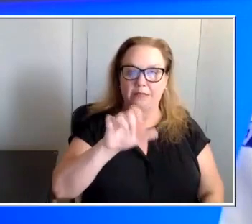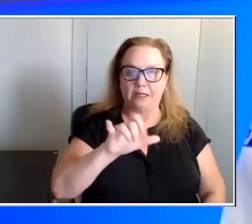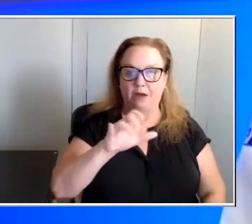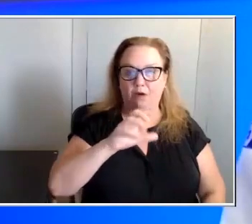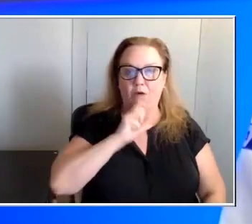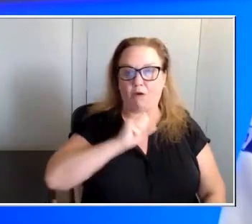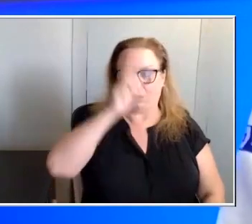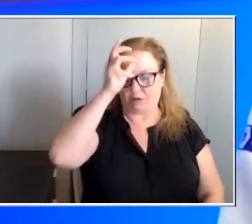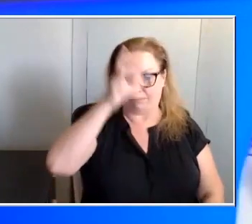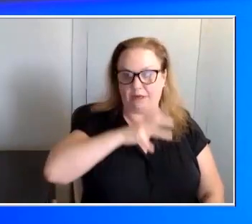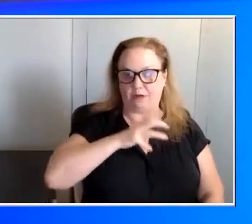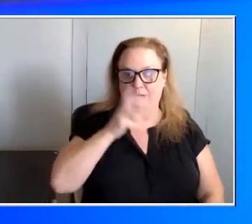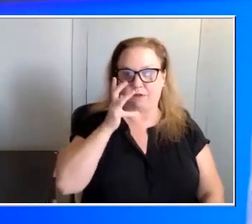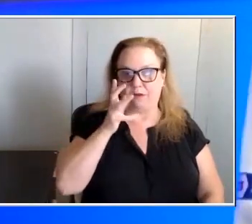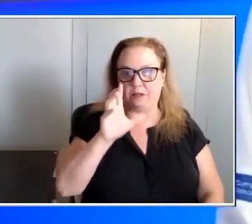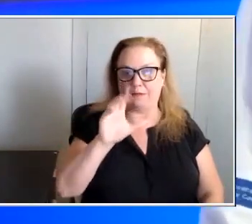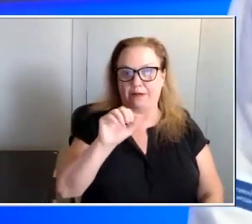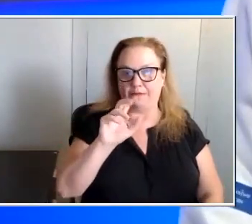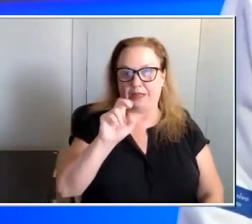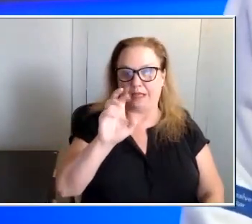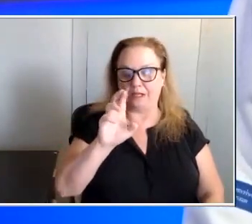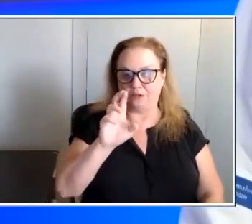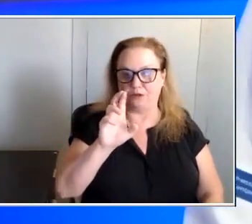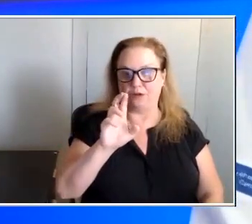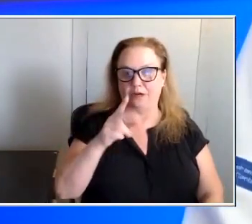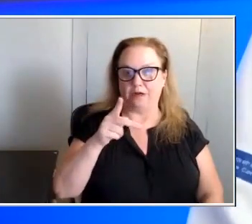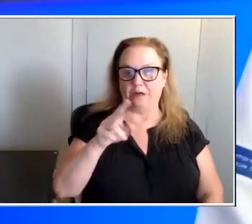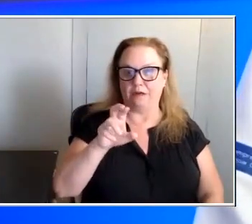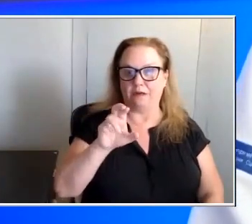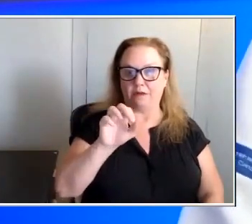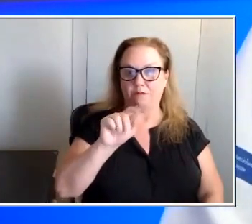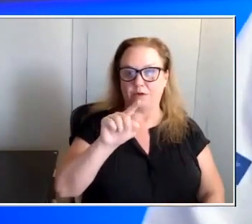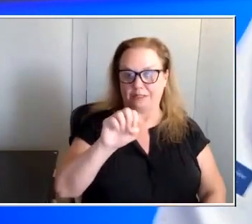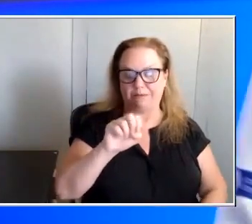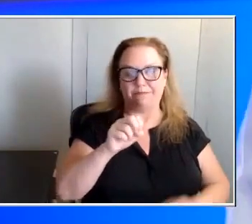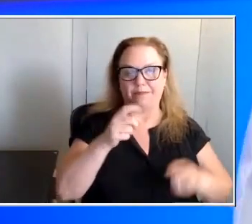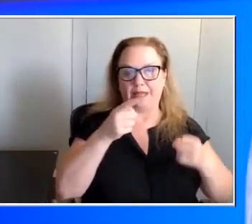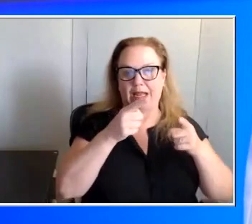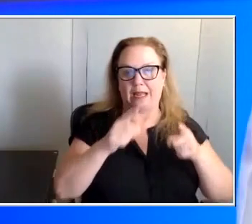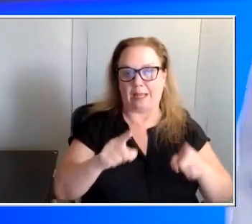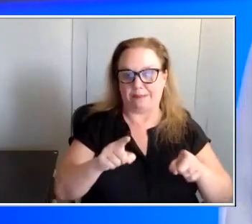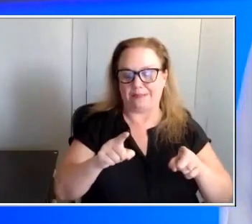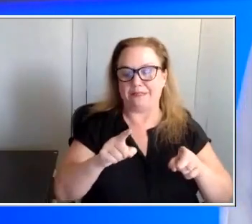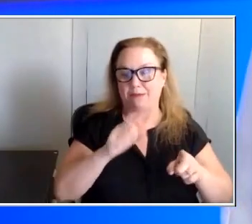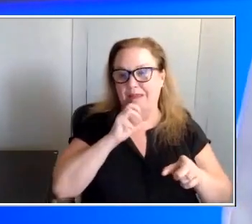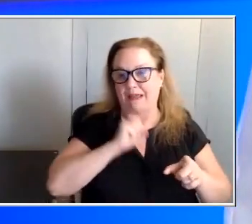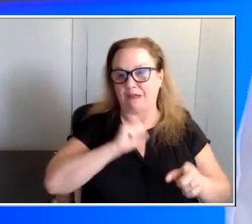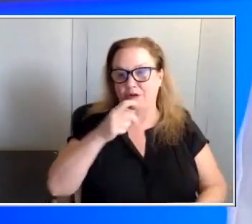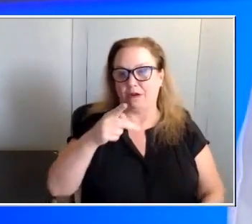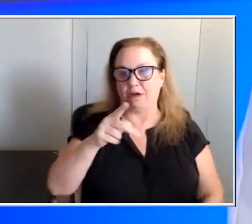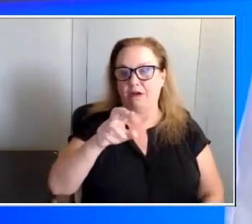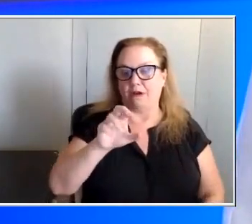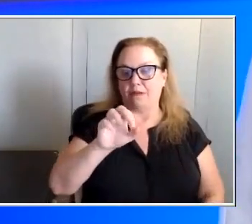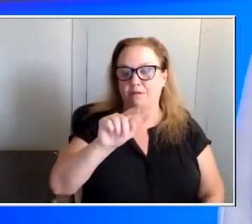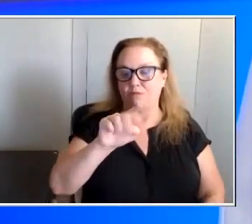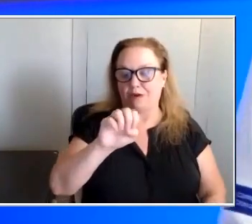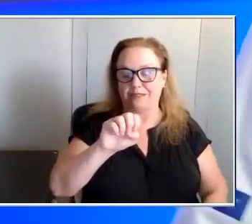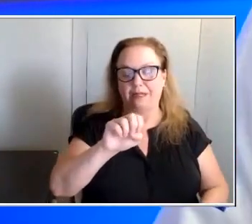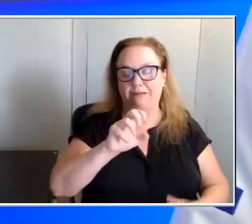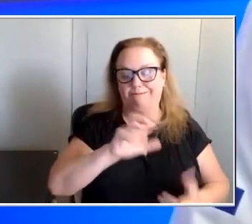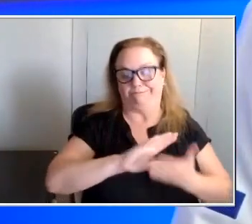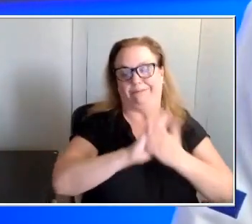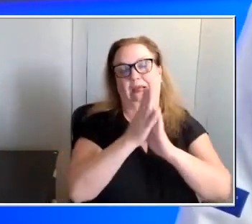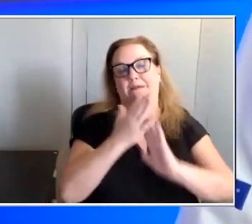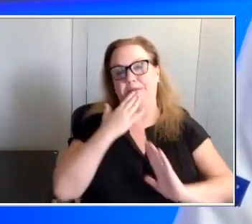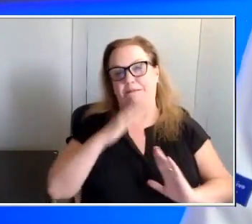have a little bit of cancer in the prostate. So it's something that happens with age. I think the prostate turns bad. But the exact causes we don't really know. Now, a lot of men,